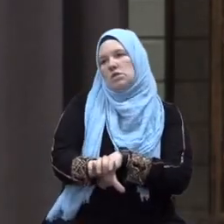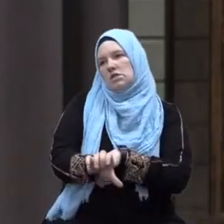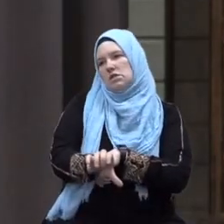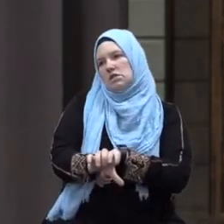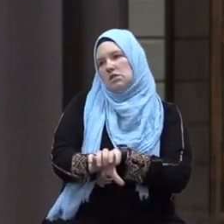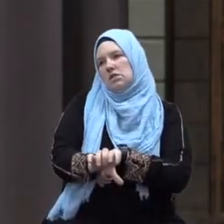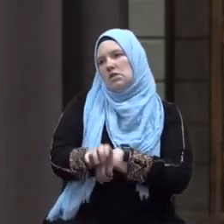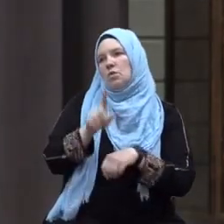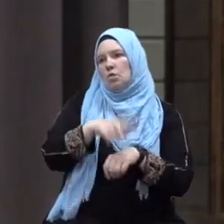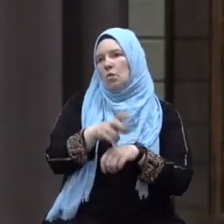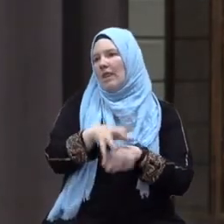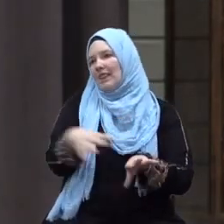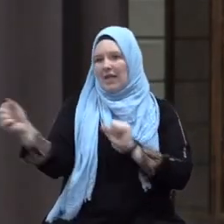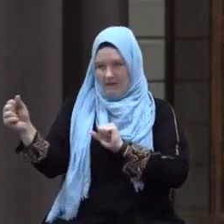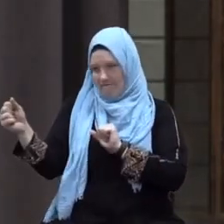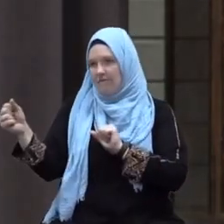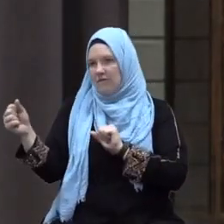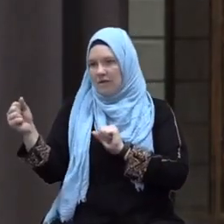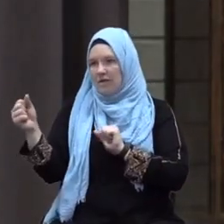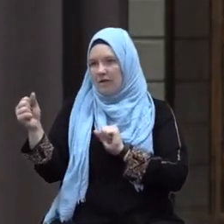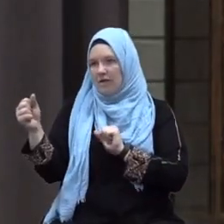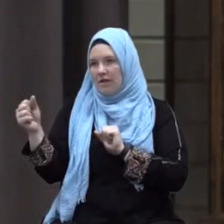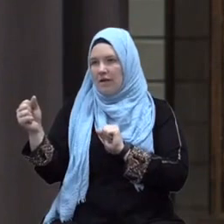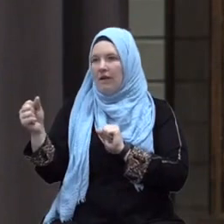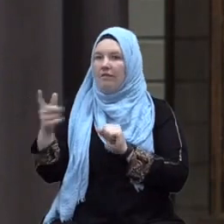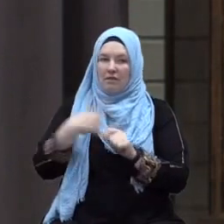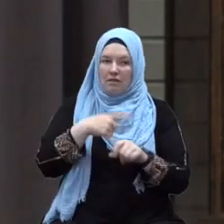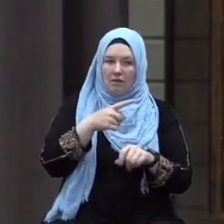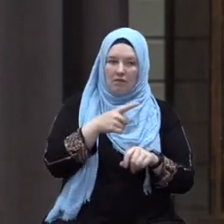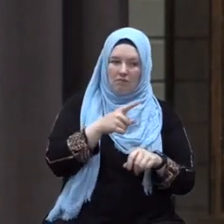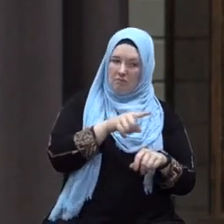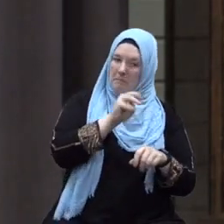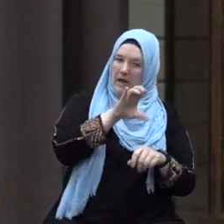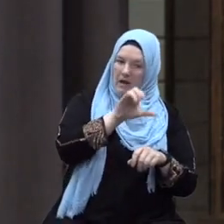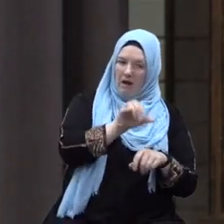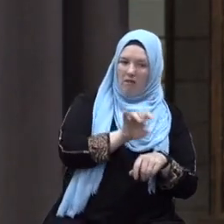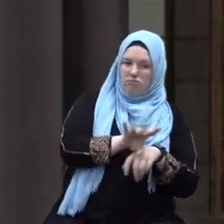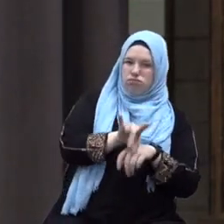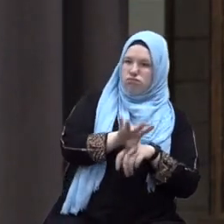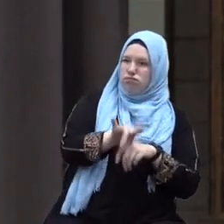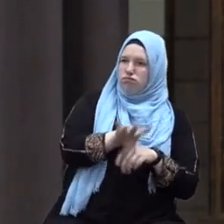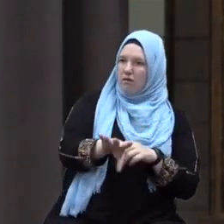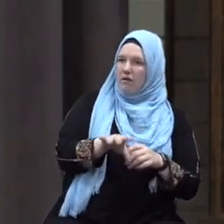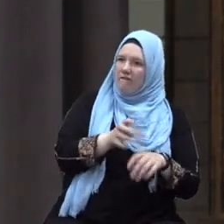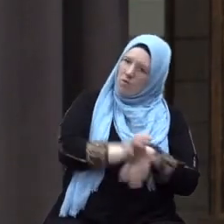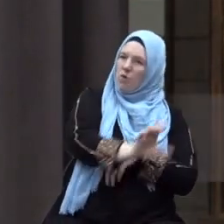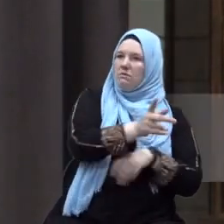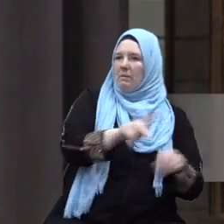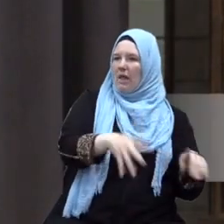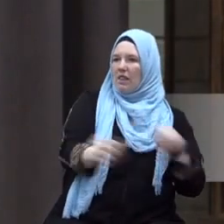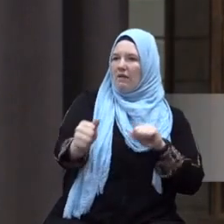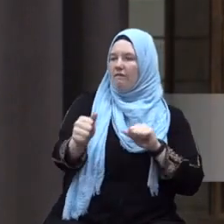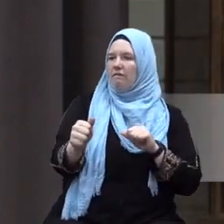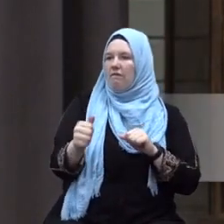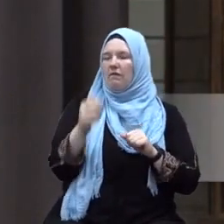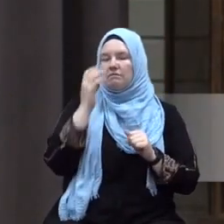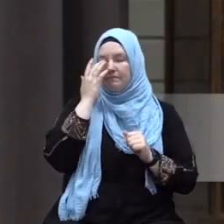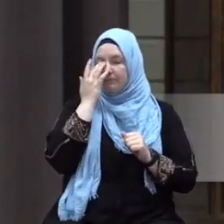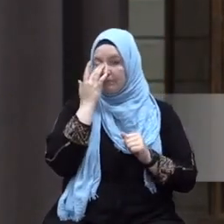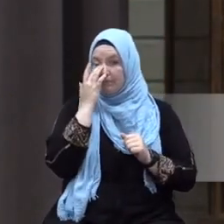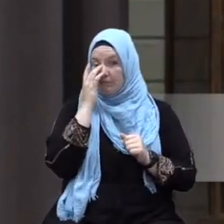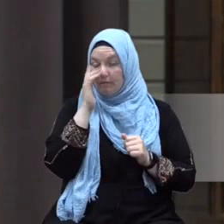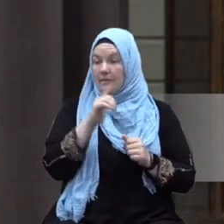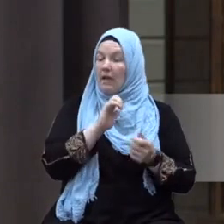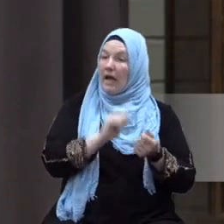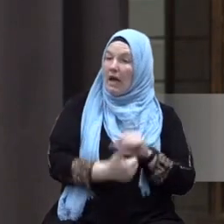under persecution and oppression and torture? How do we know what values they